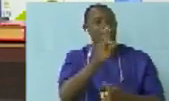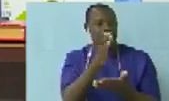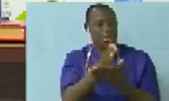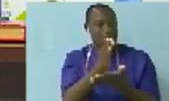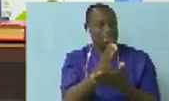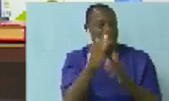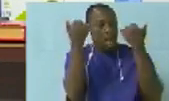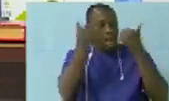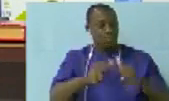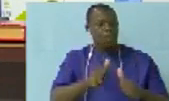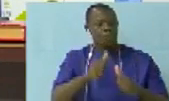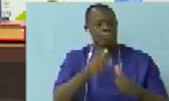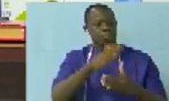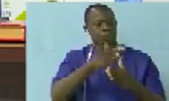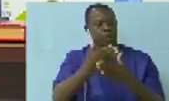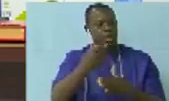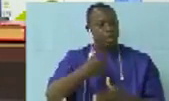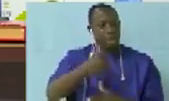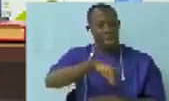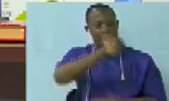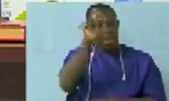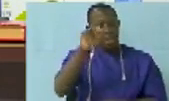Nurcham.